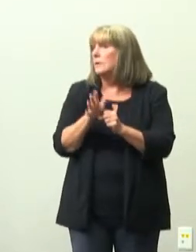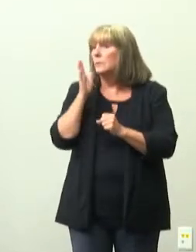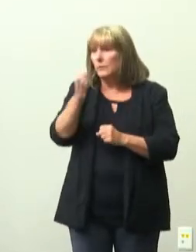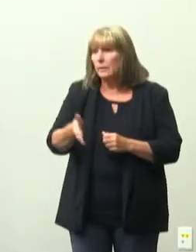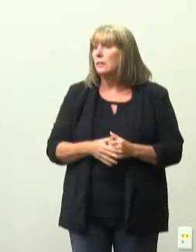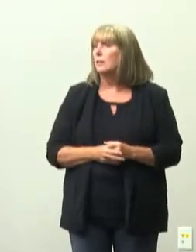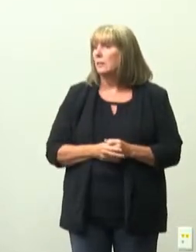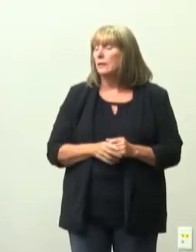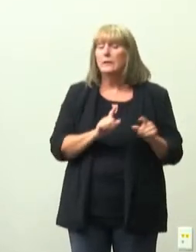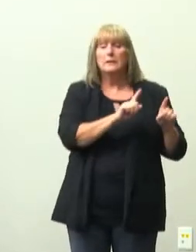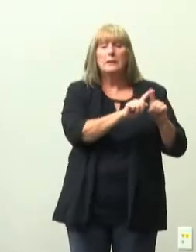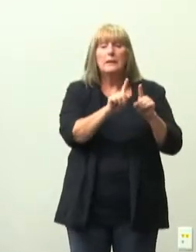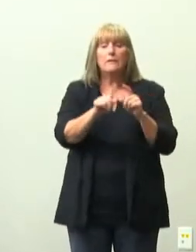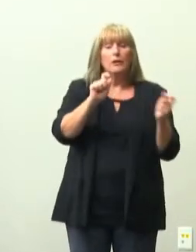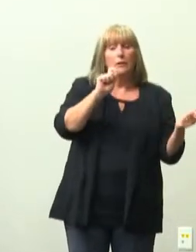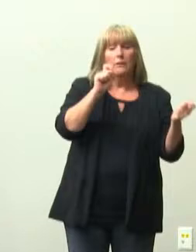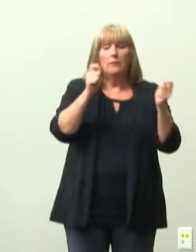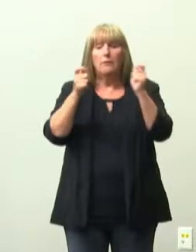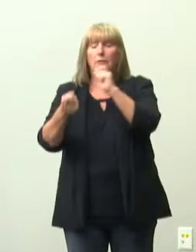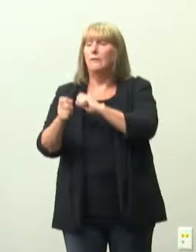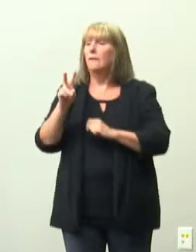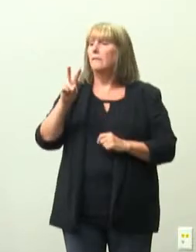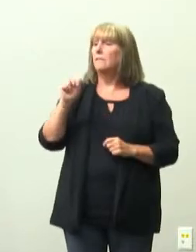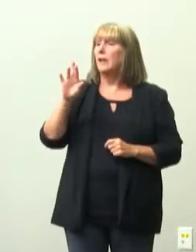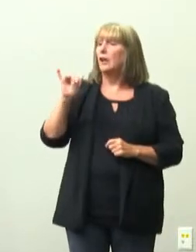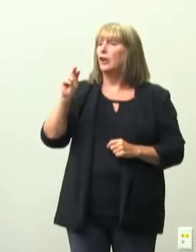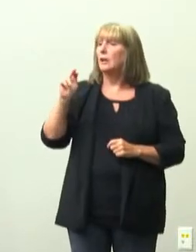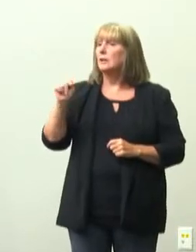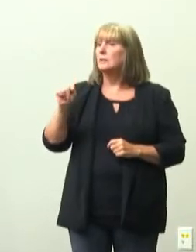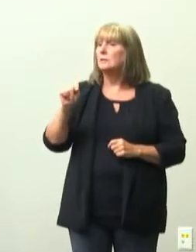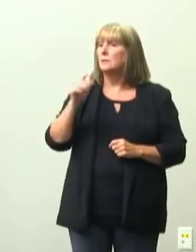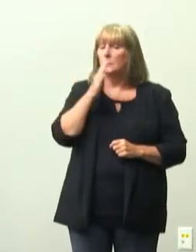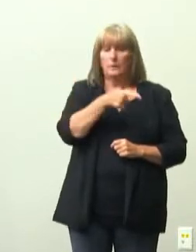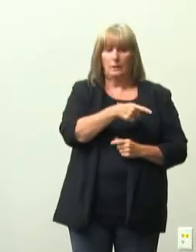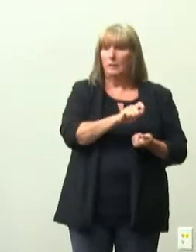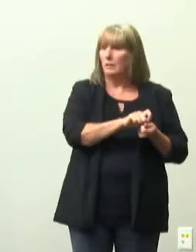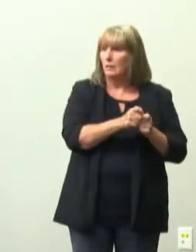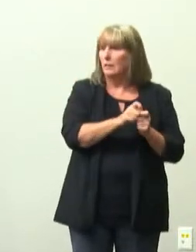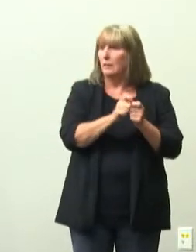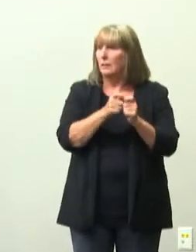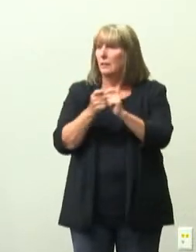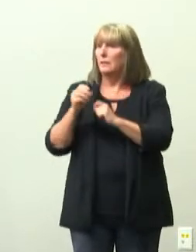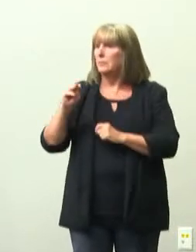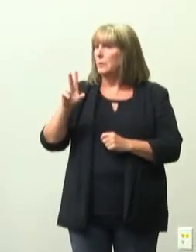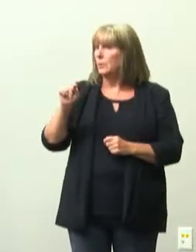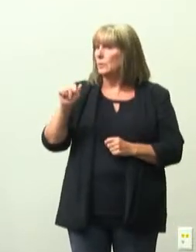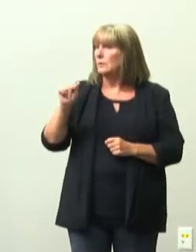more variant spread, and we're going to continue in that way. If you think about it,